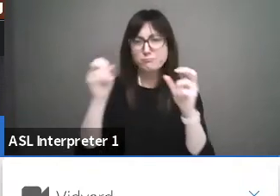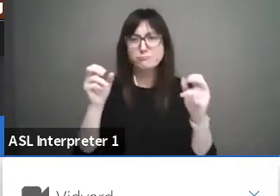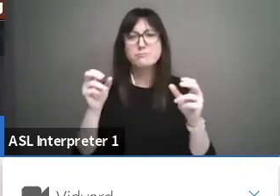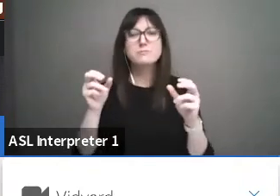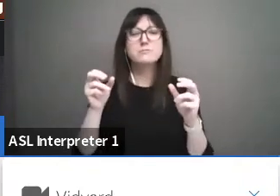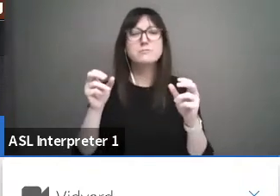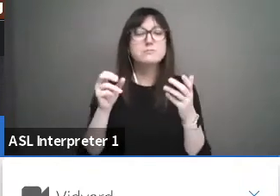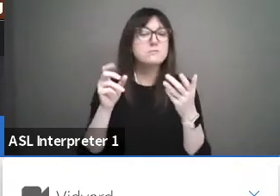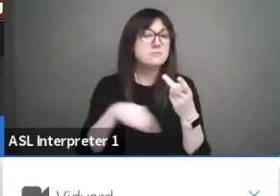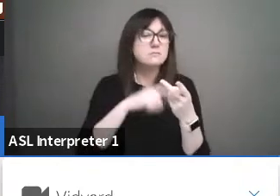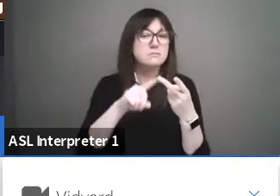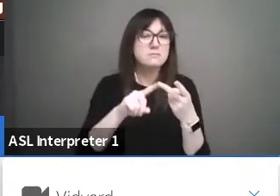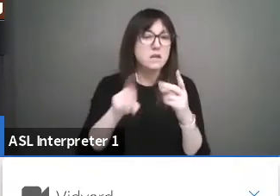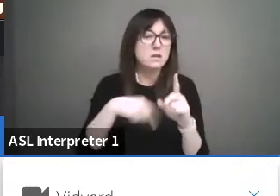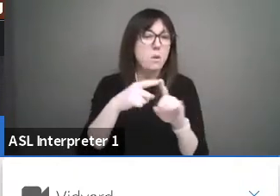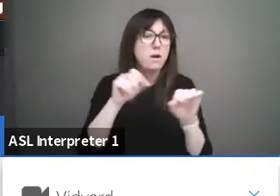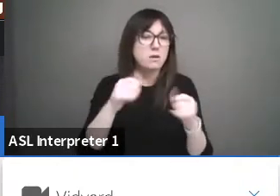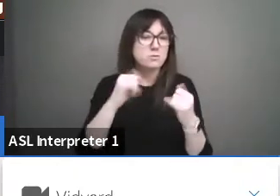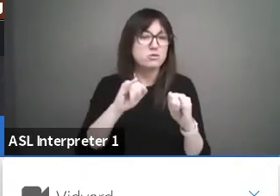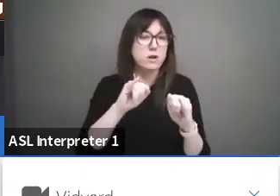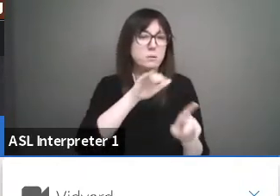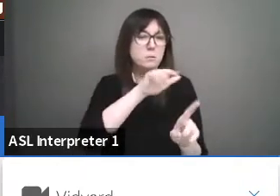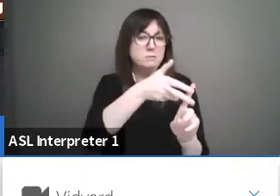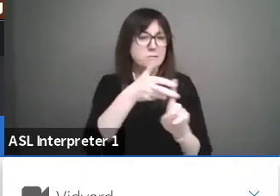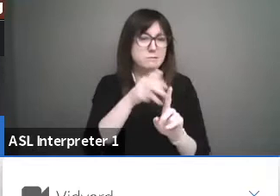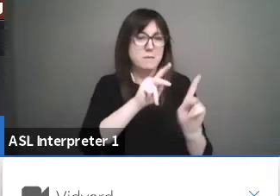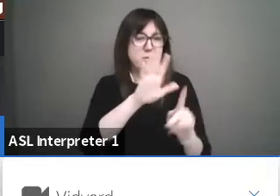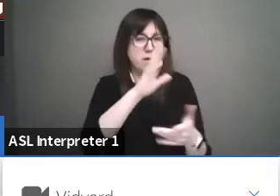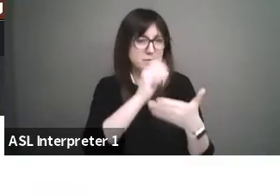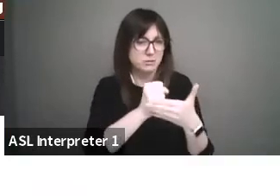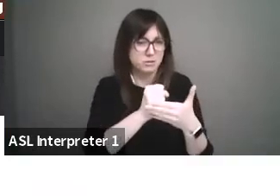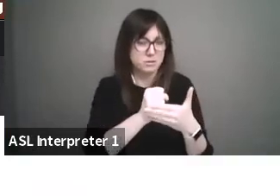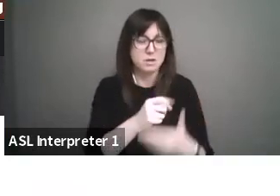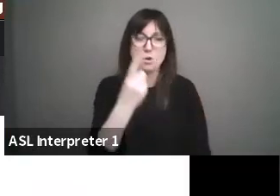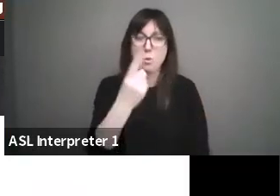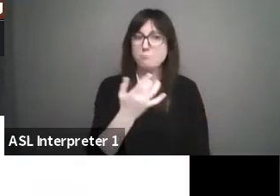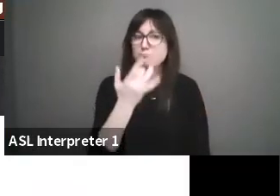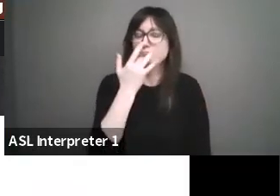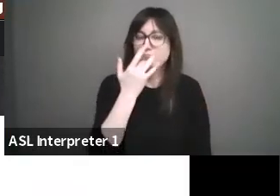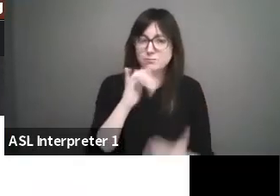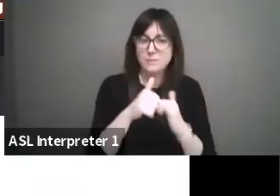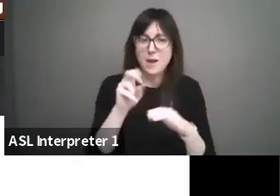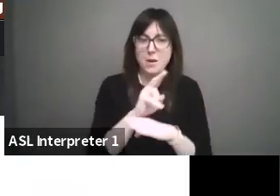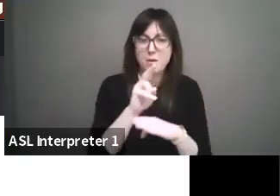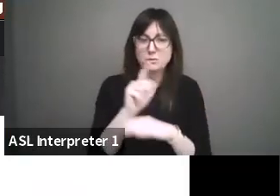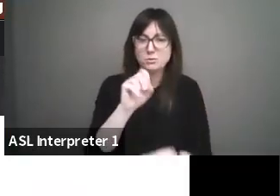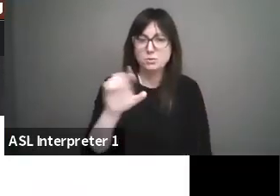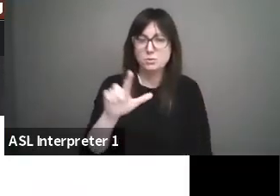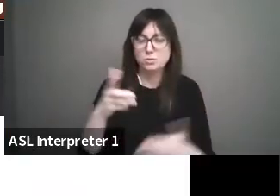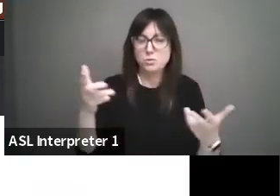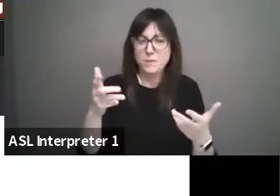when prospecting and trying to get someone's attention. One of my favorite ways to use this tool is